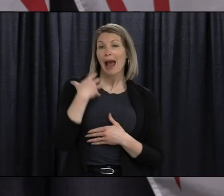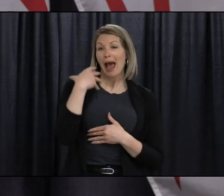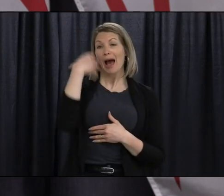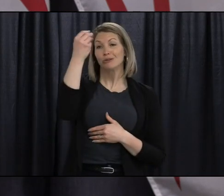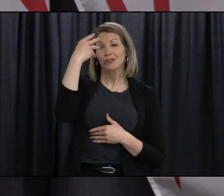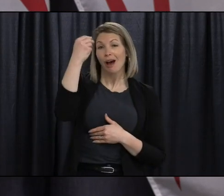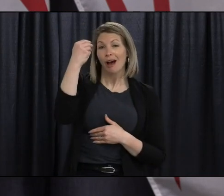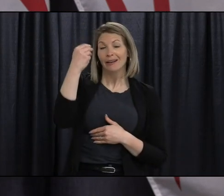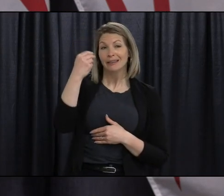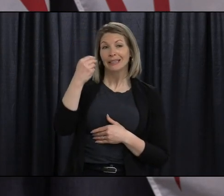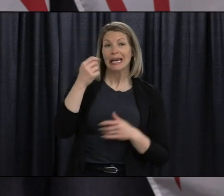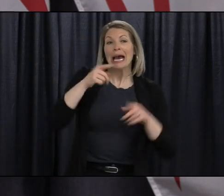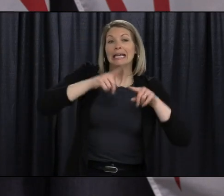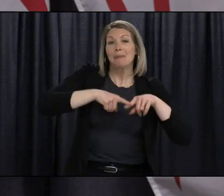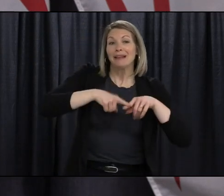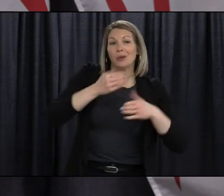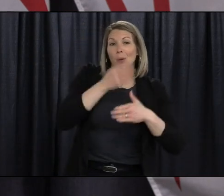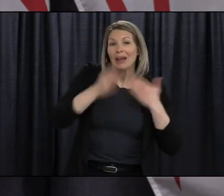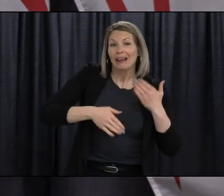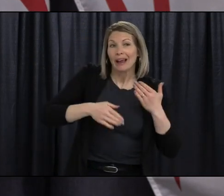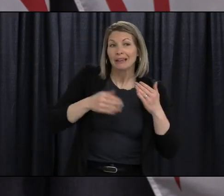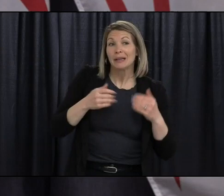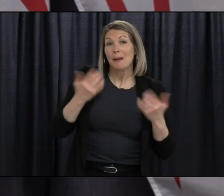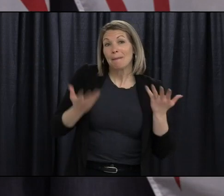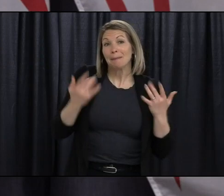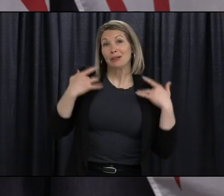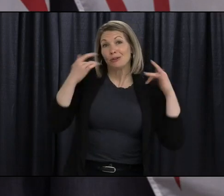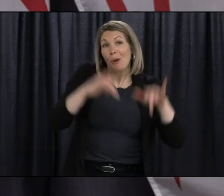so could be anything.